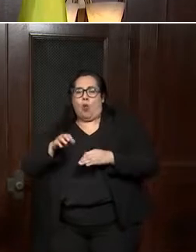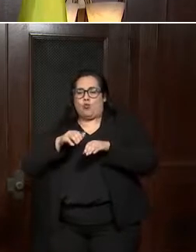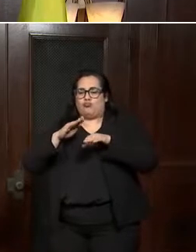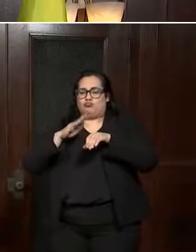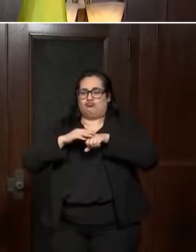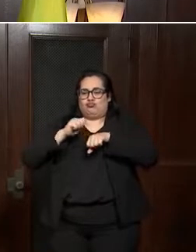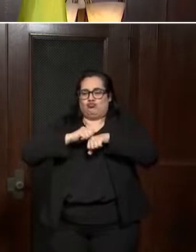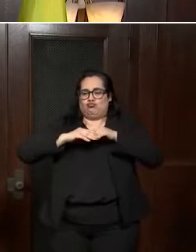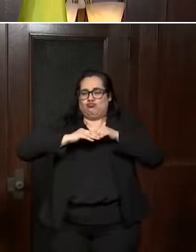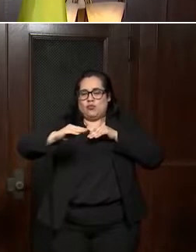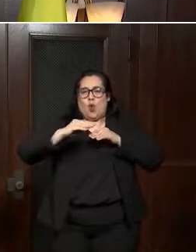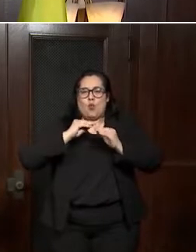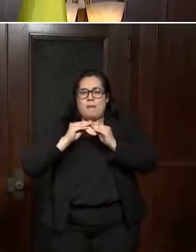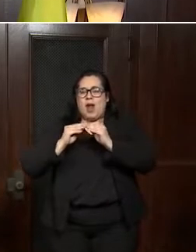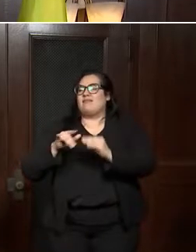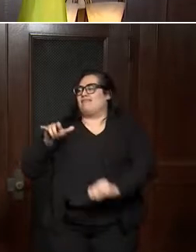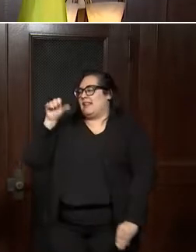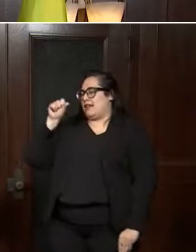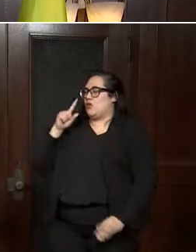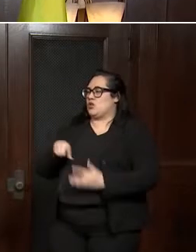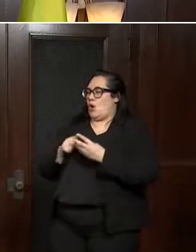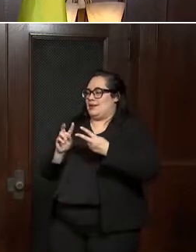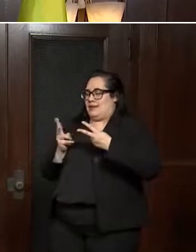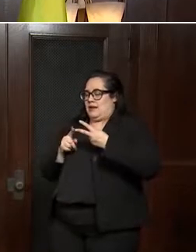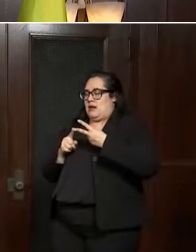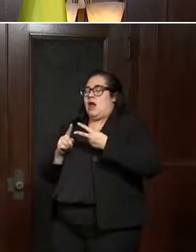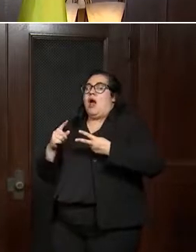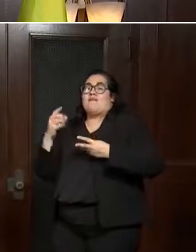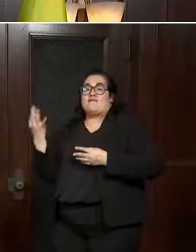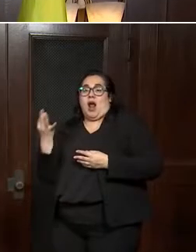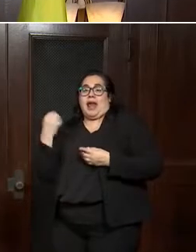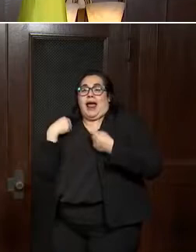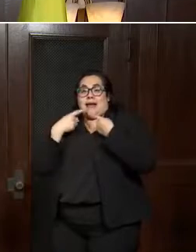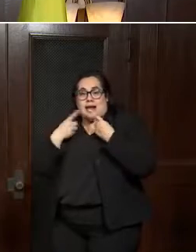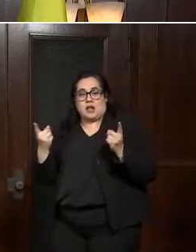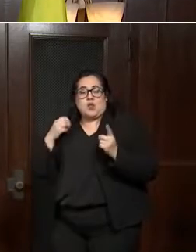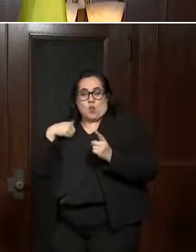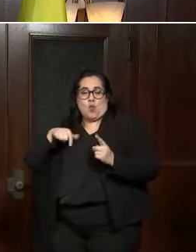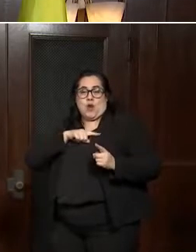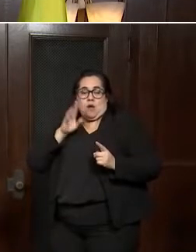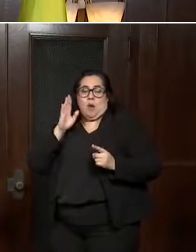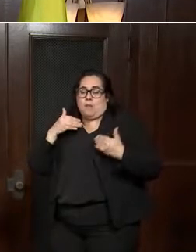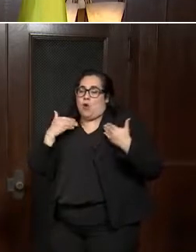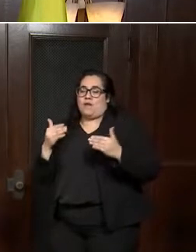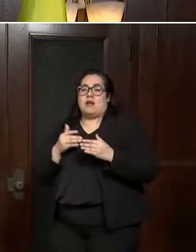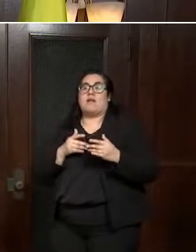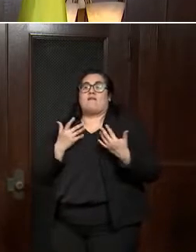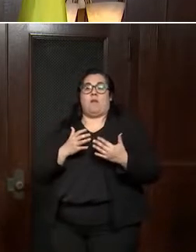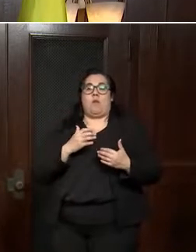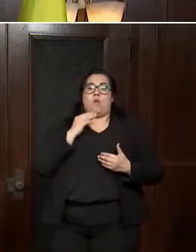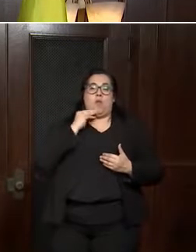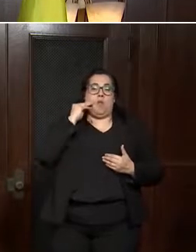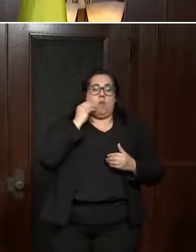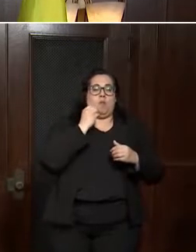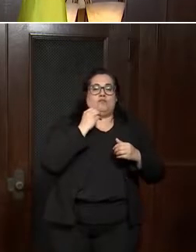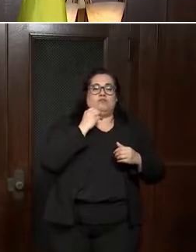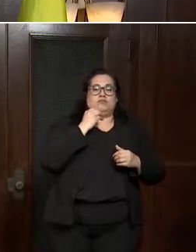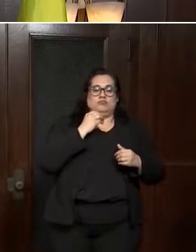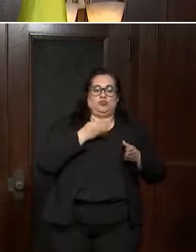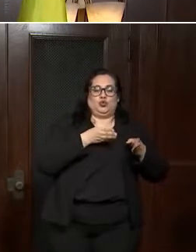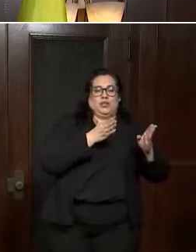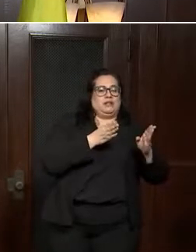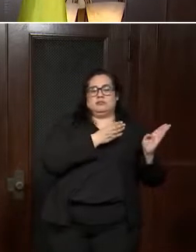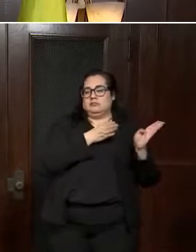that? Absolutely, Steve. Let me start with the second one. On Friday, I announced that we were moving from residential streets to some of our main